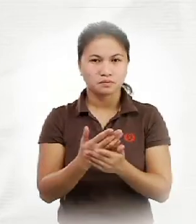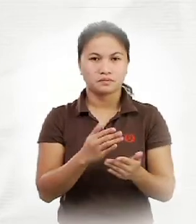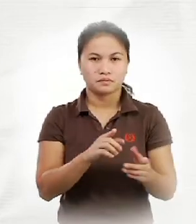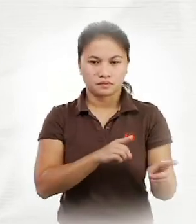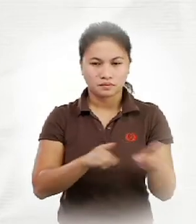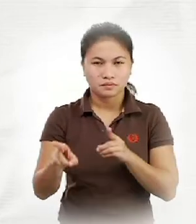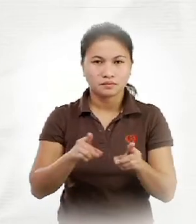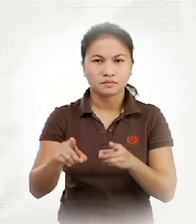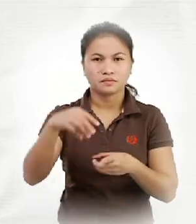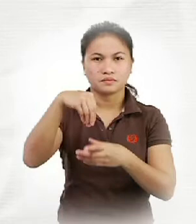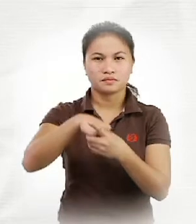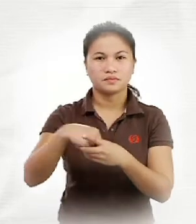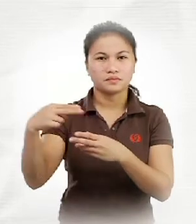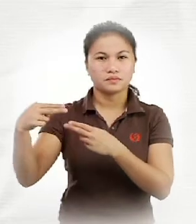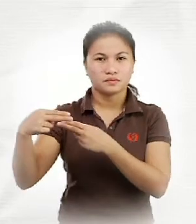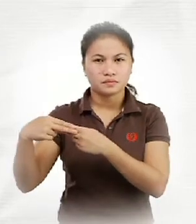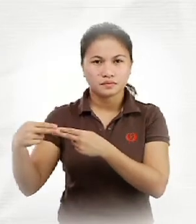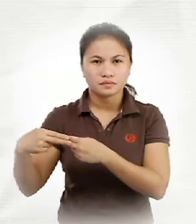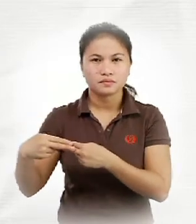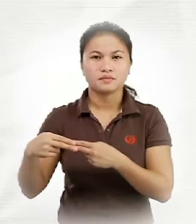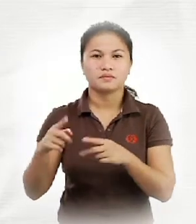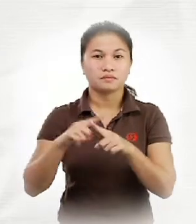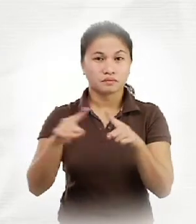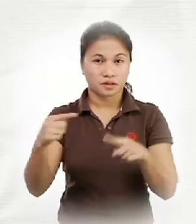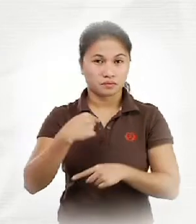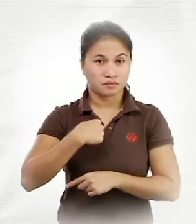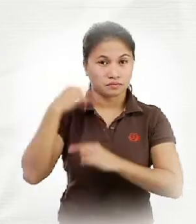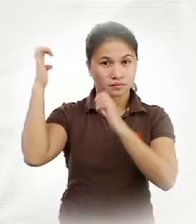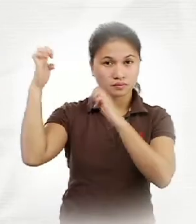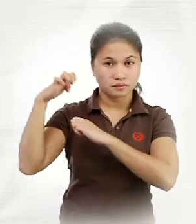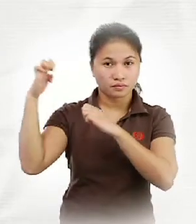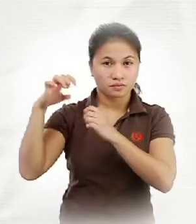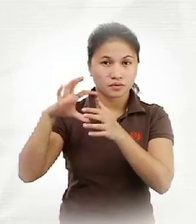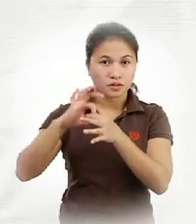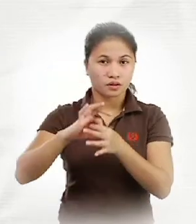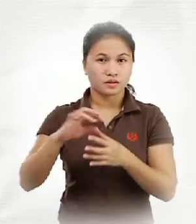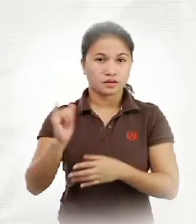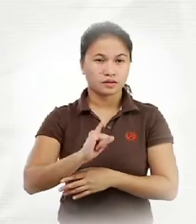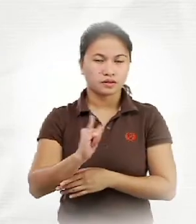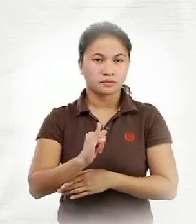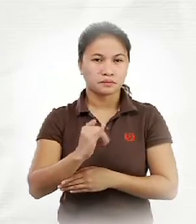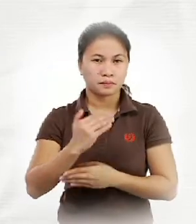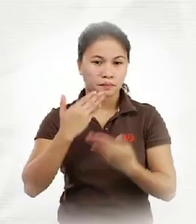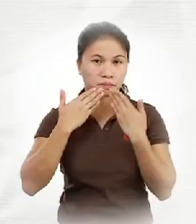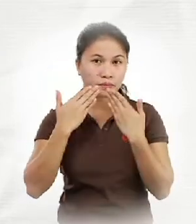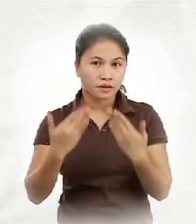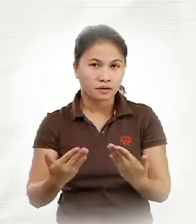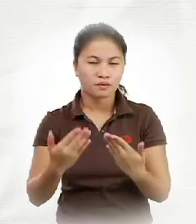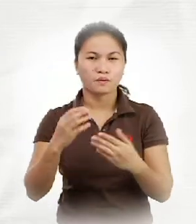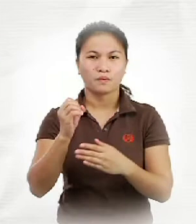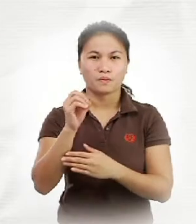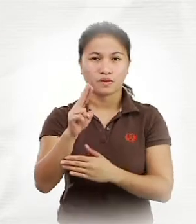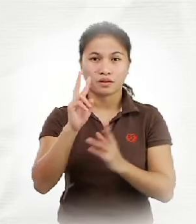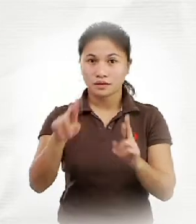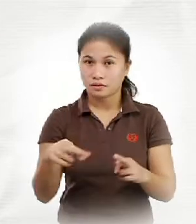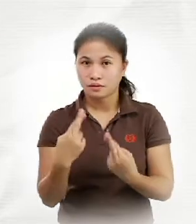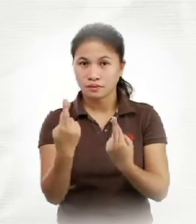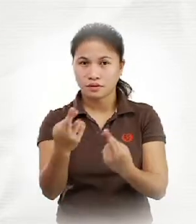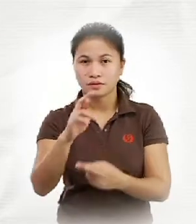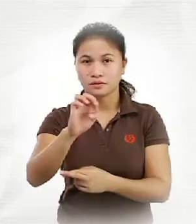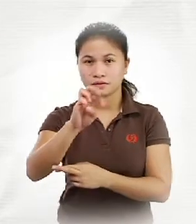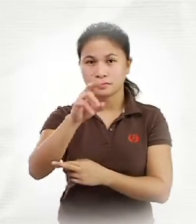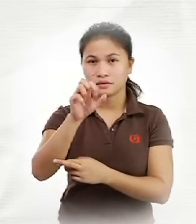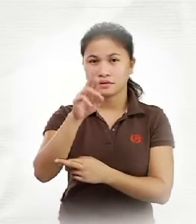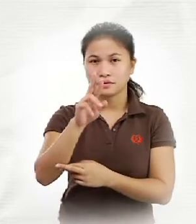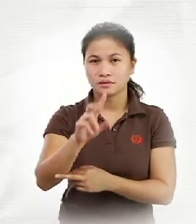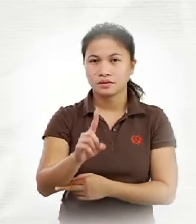externally, but am I expecting recognition? Am I expecting a reward? Again,